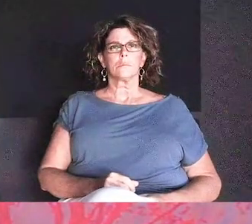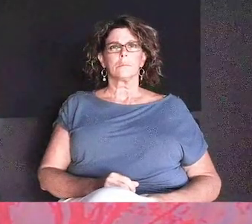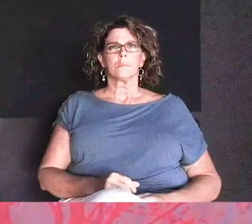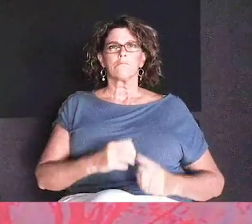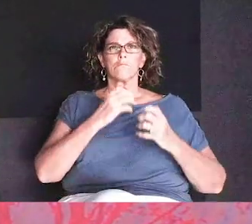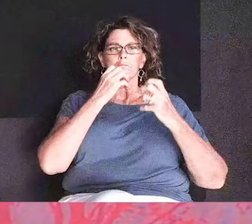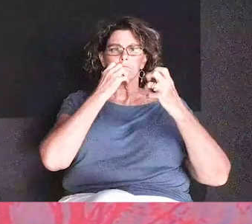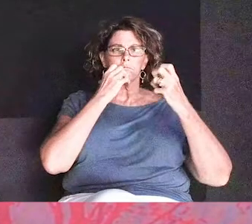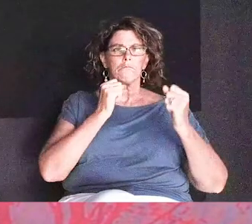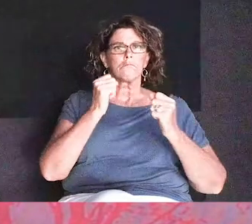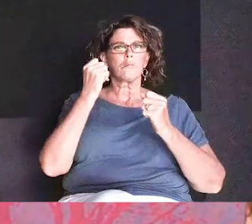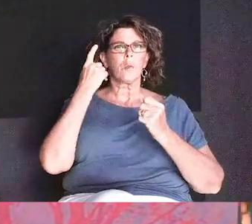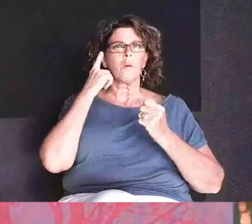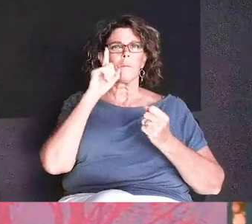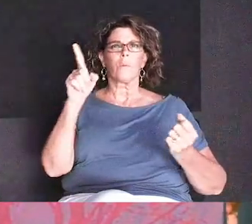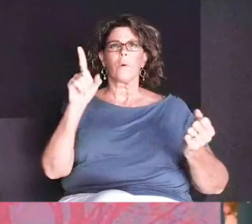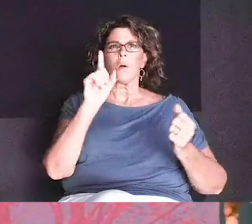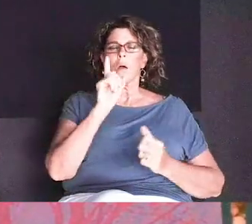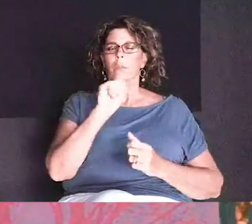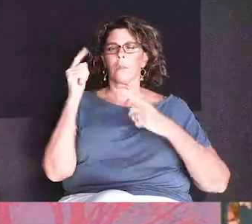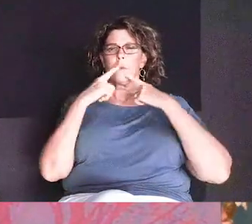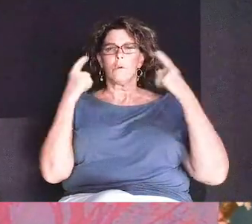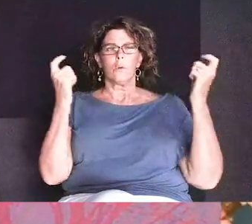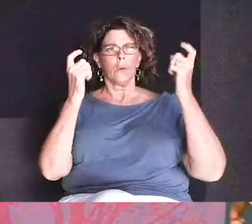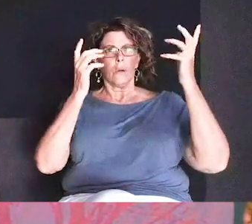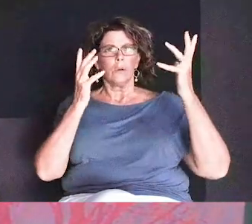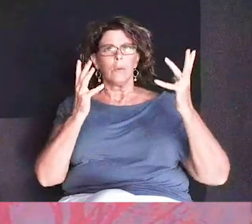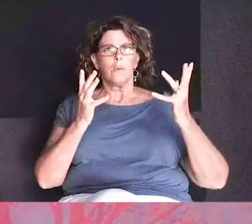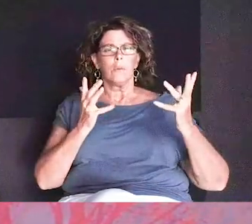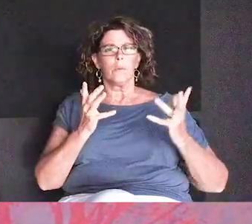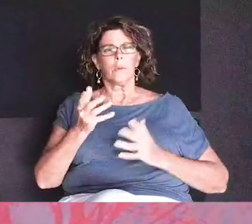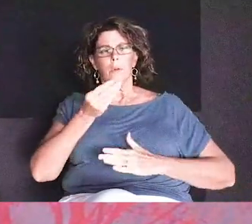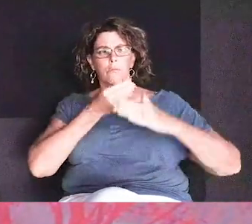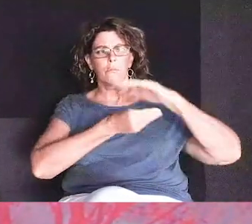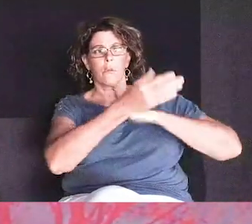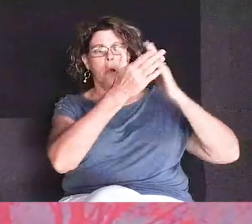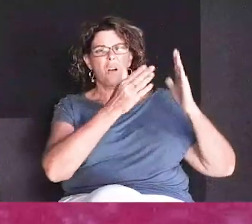a treasure for a traitor.